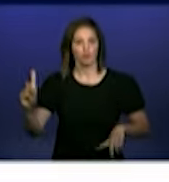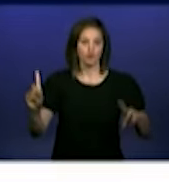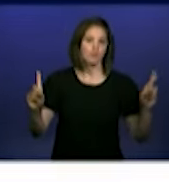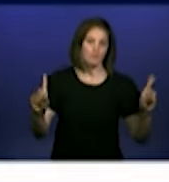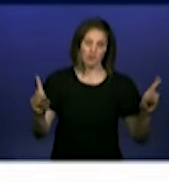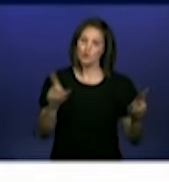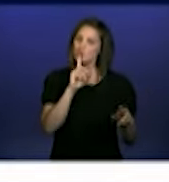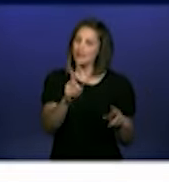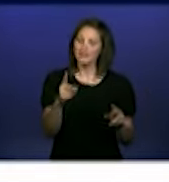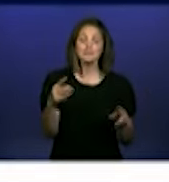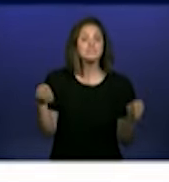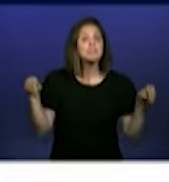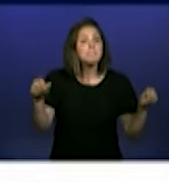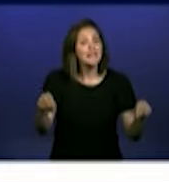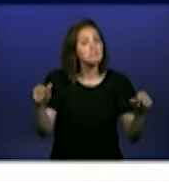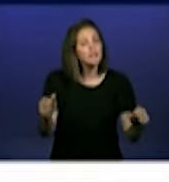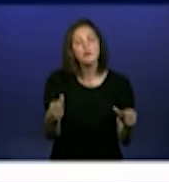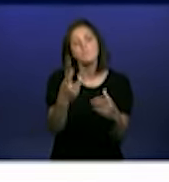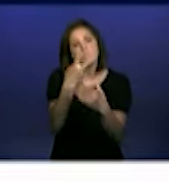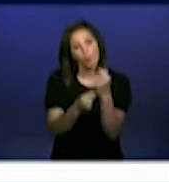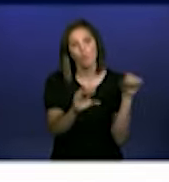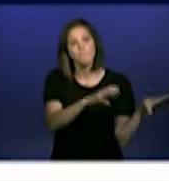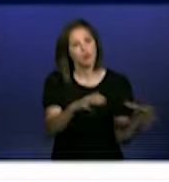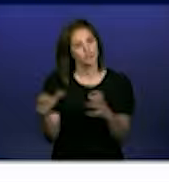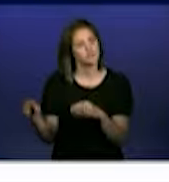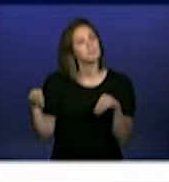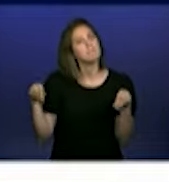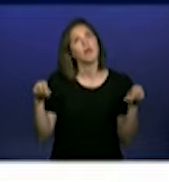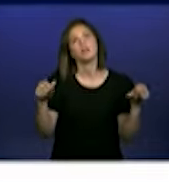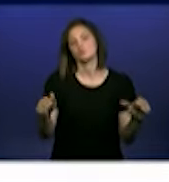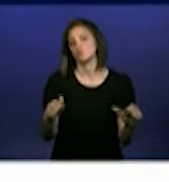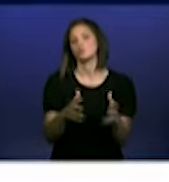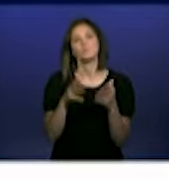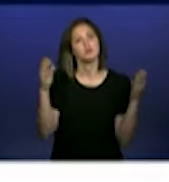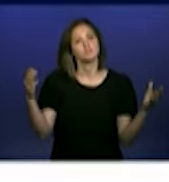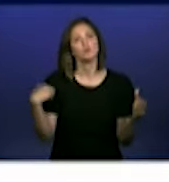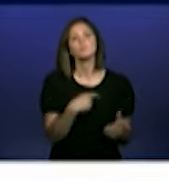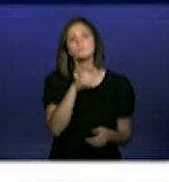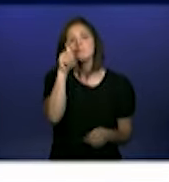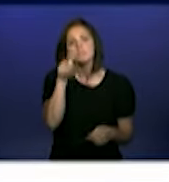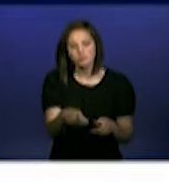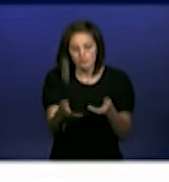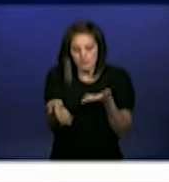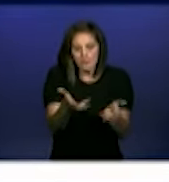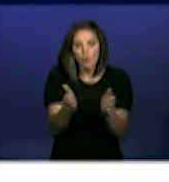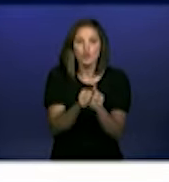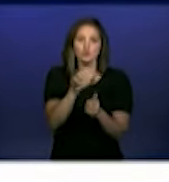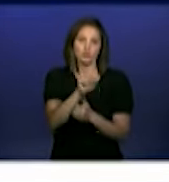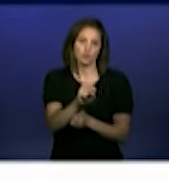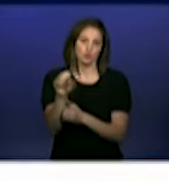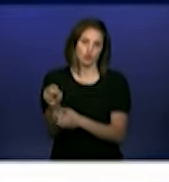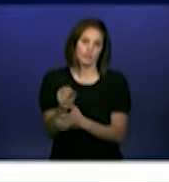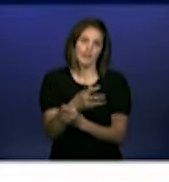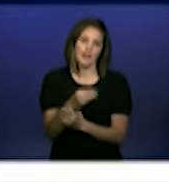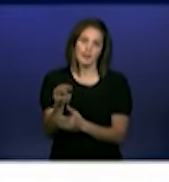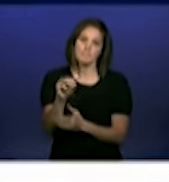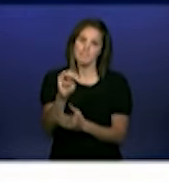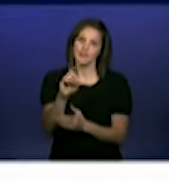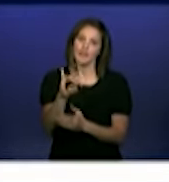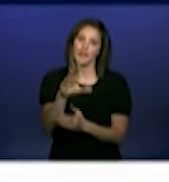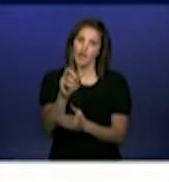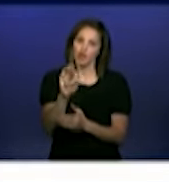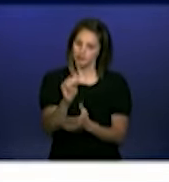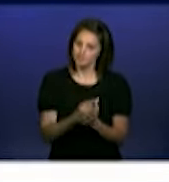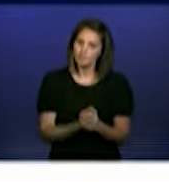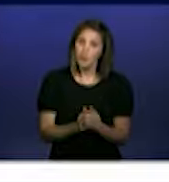problem in spending. We're not going to make substantial changes until we deal with Social Security and Medicare, the major portion